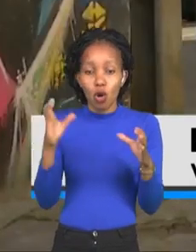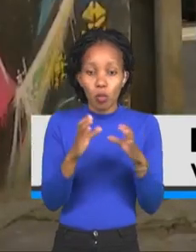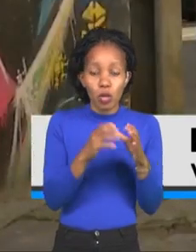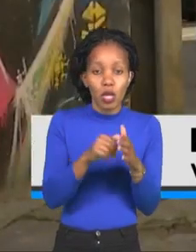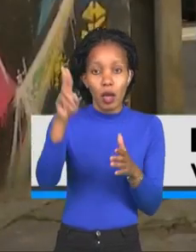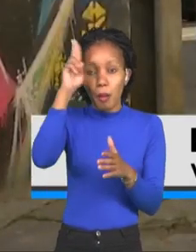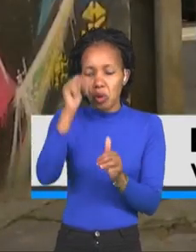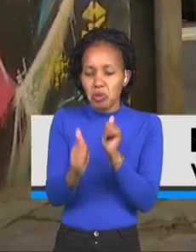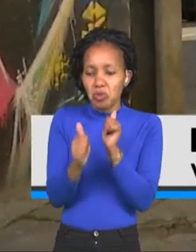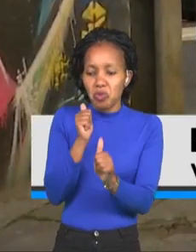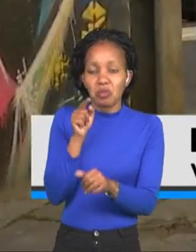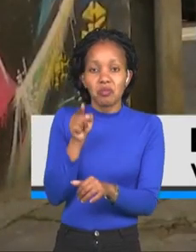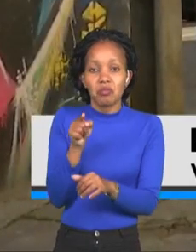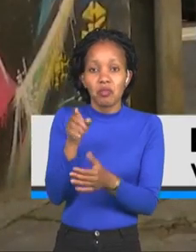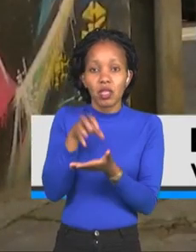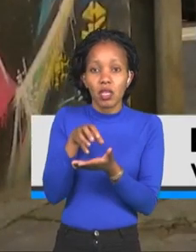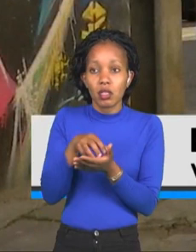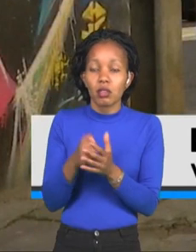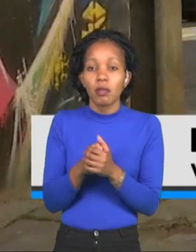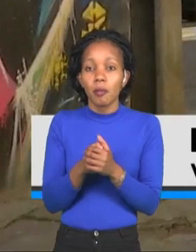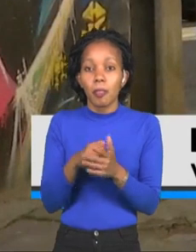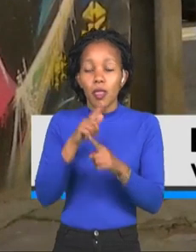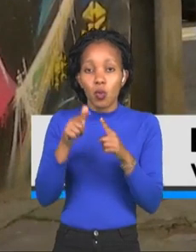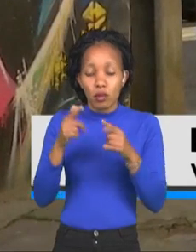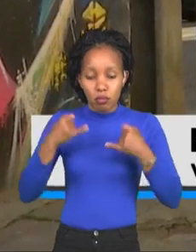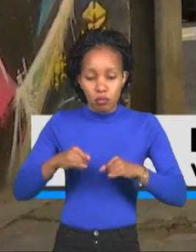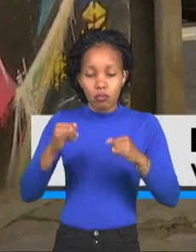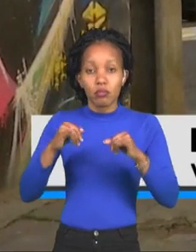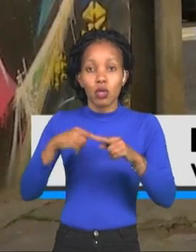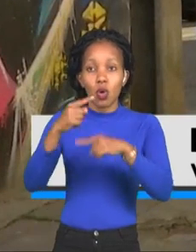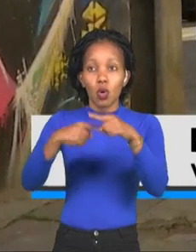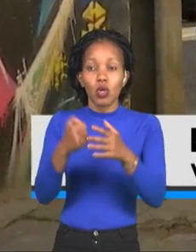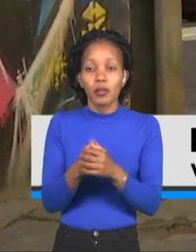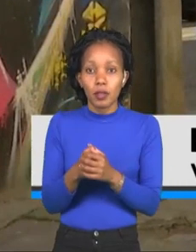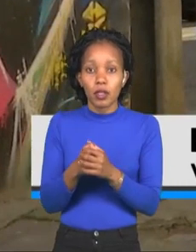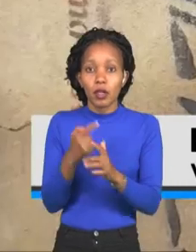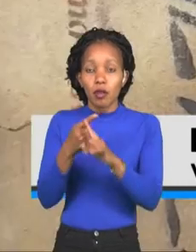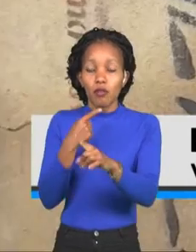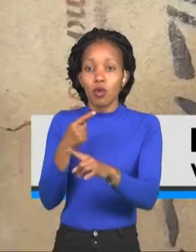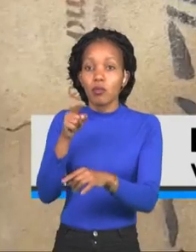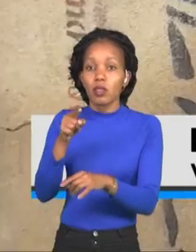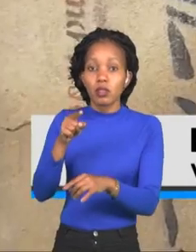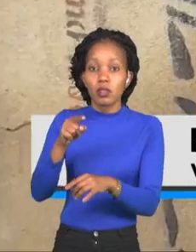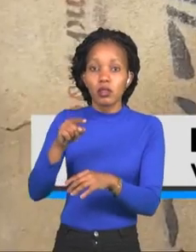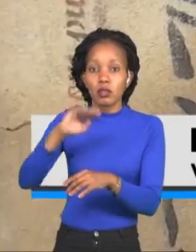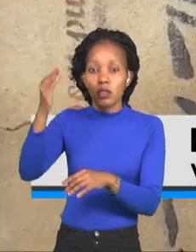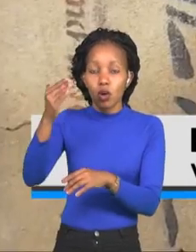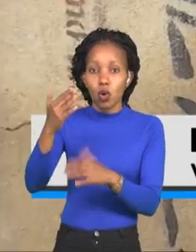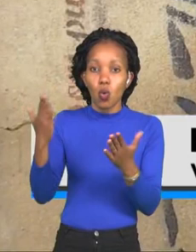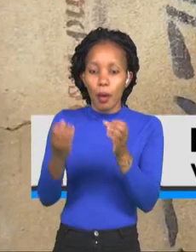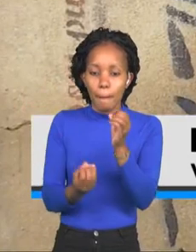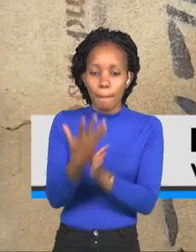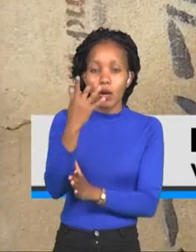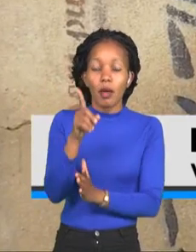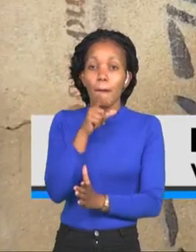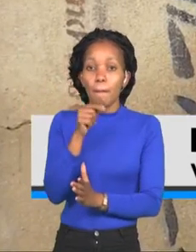Police declined to comment on the case as the trial is ongoing. Sitting meters away from the tiny room where he grew up, Cabral,